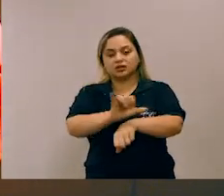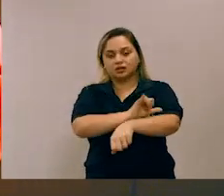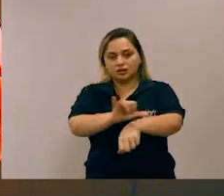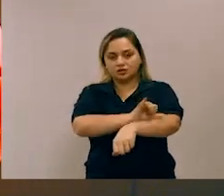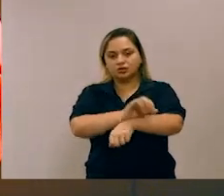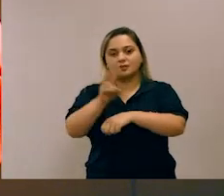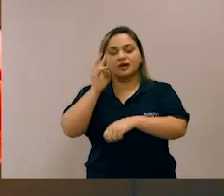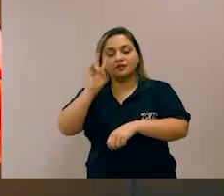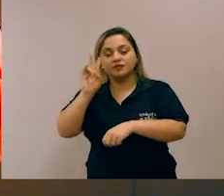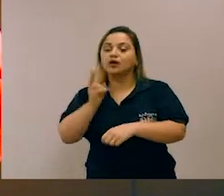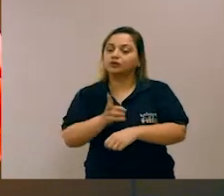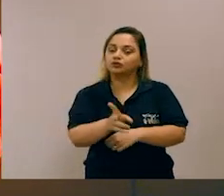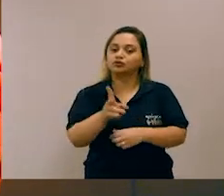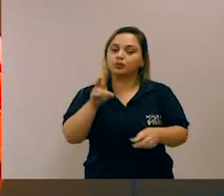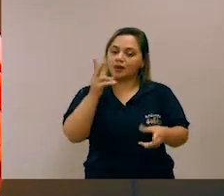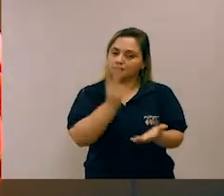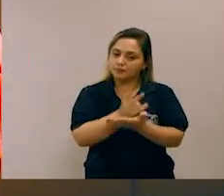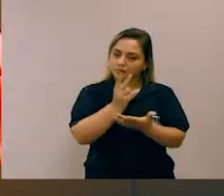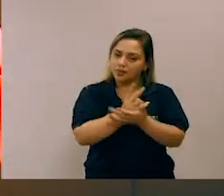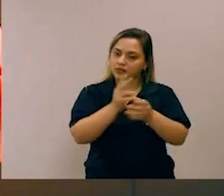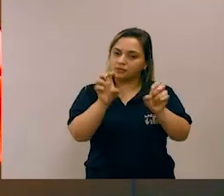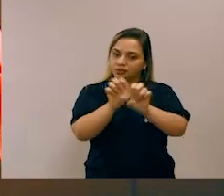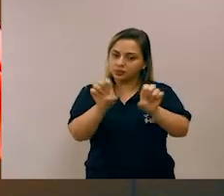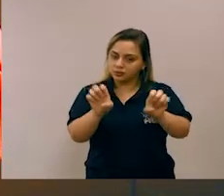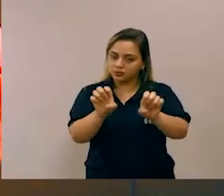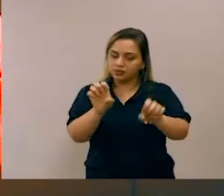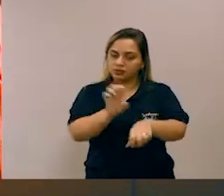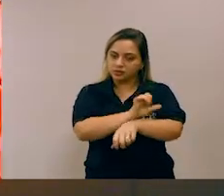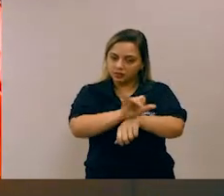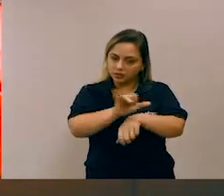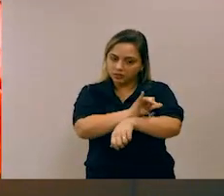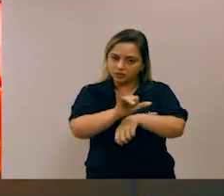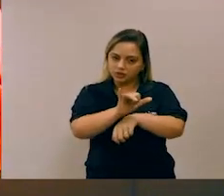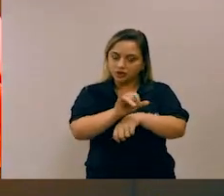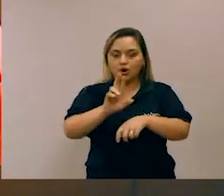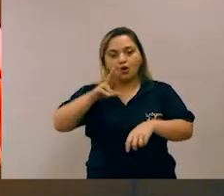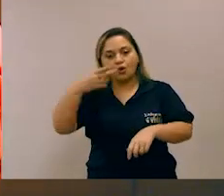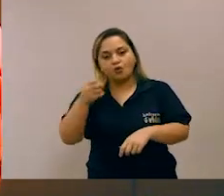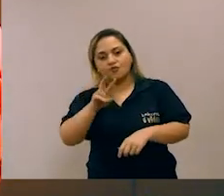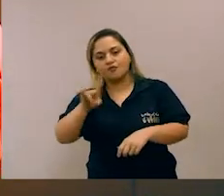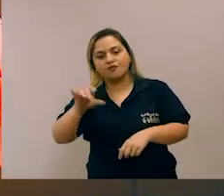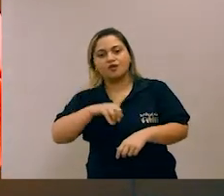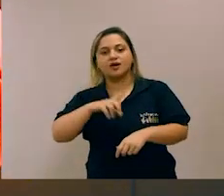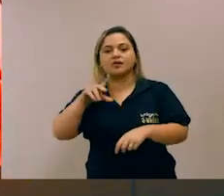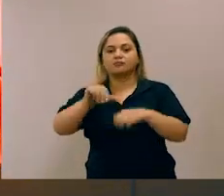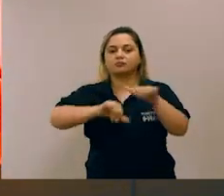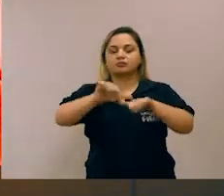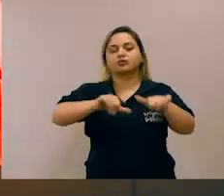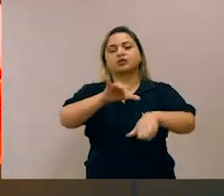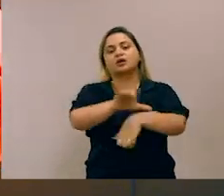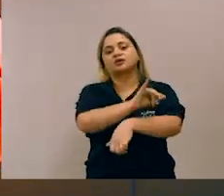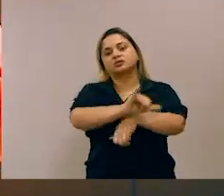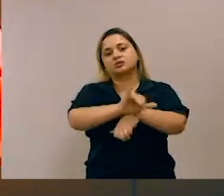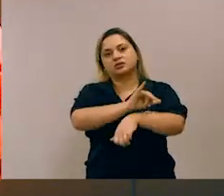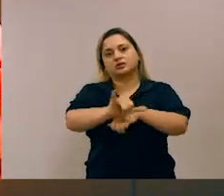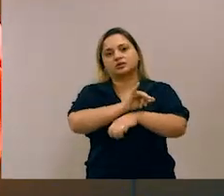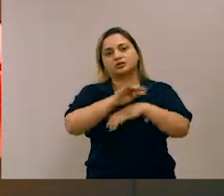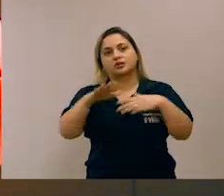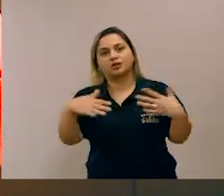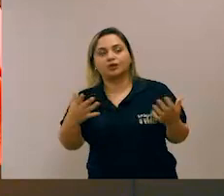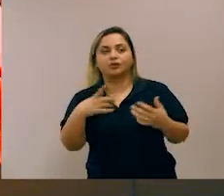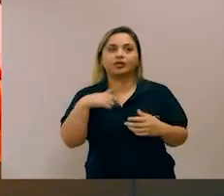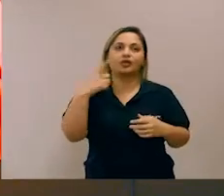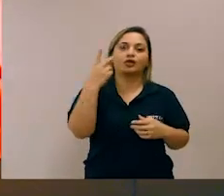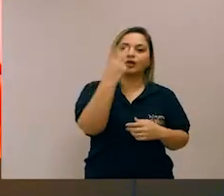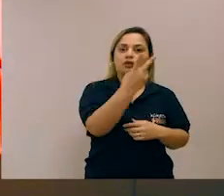and we decide, are we going to continue having this strategy or are we going to change it with all the data that is